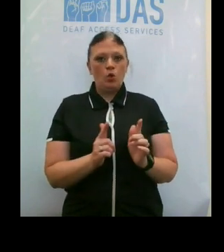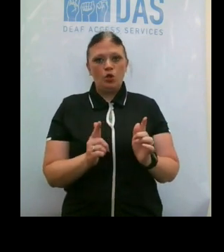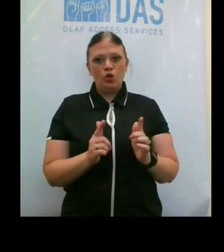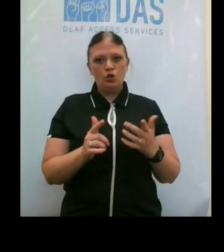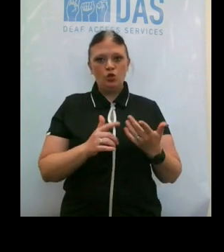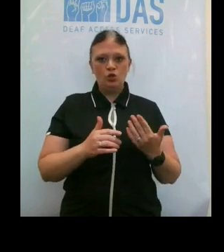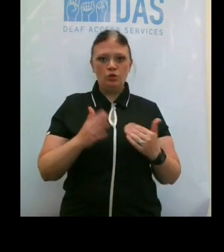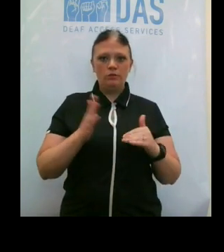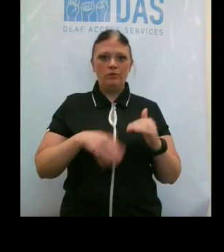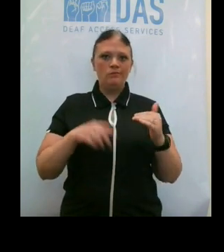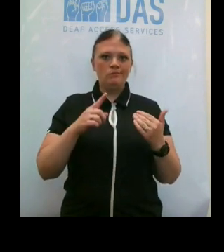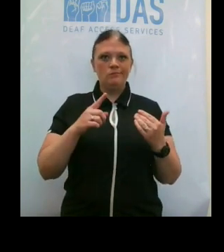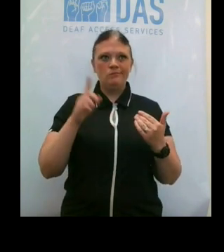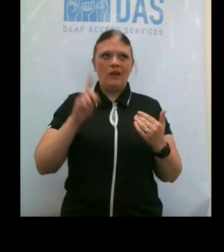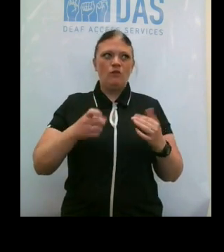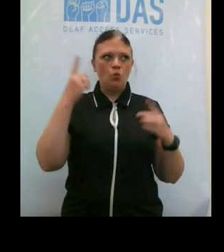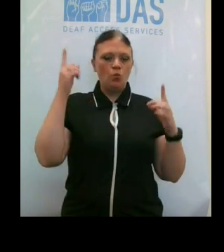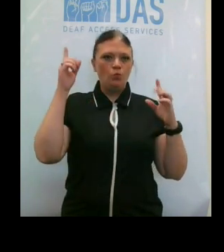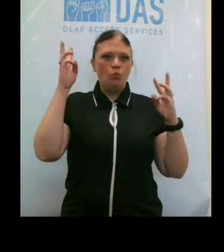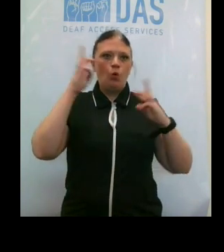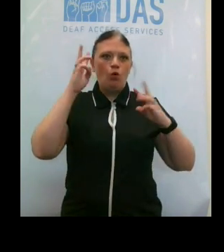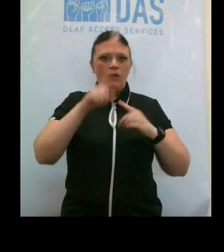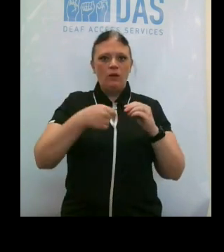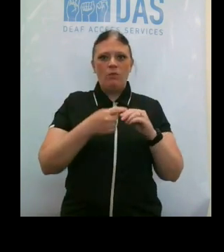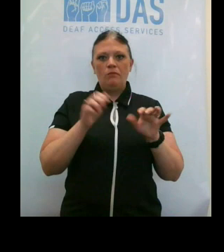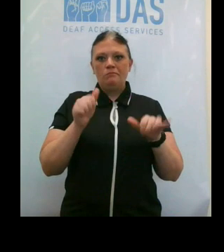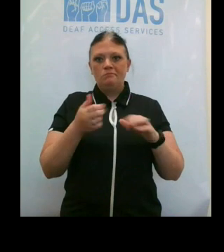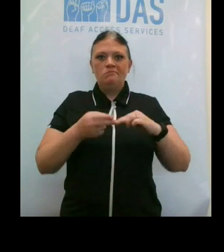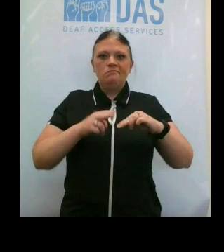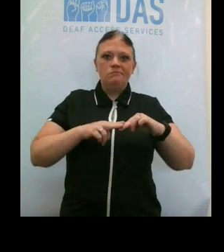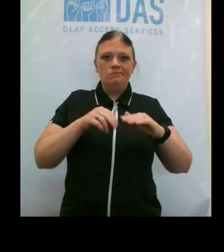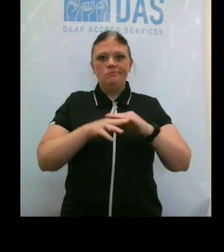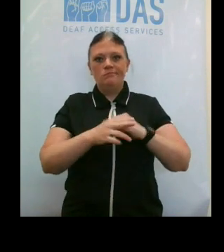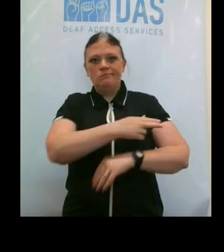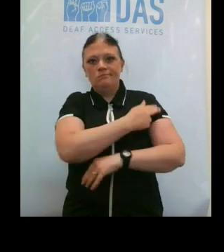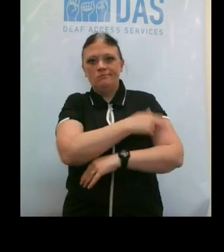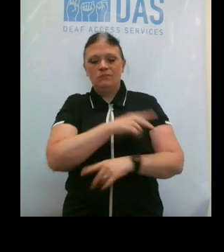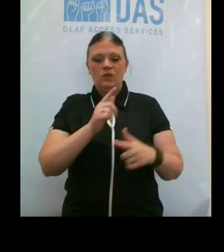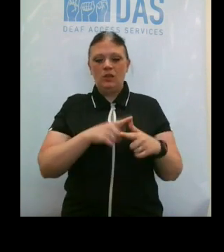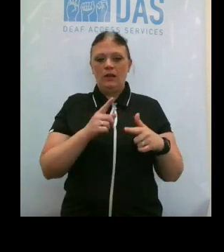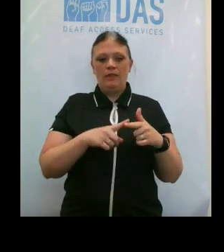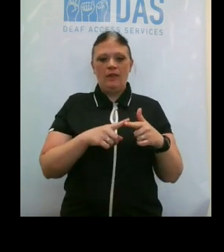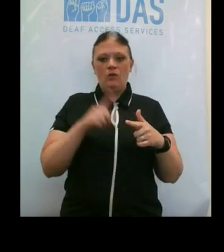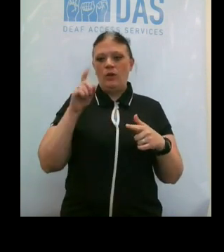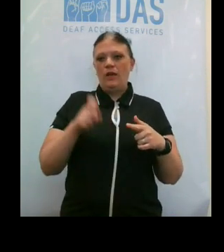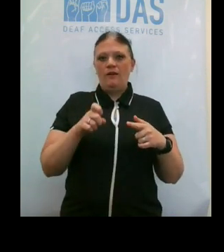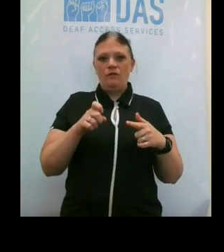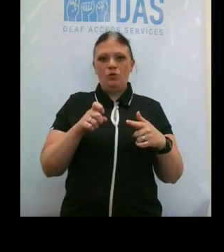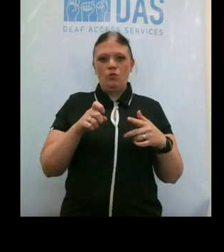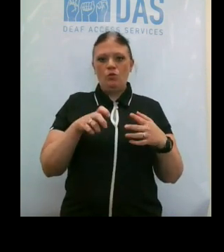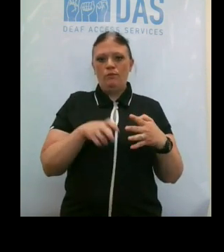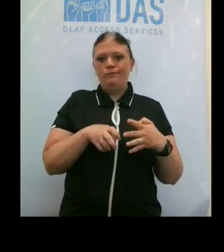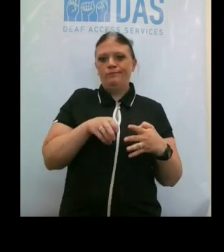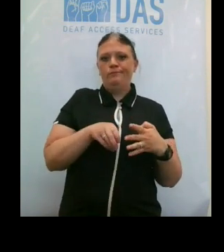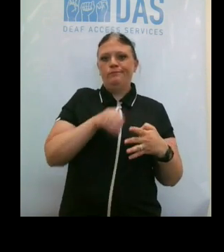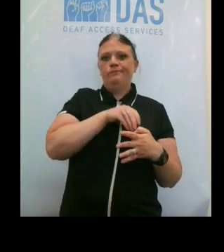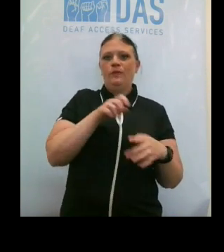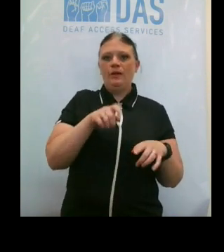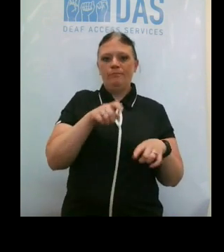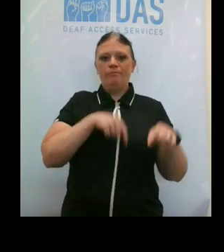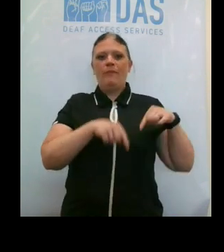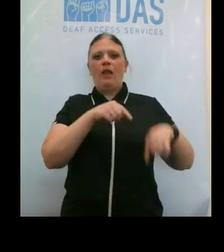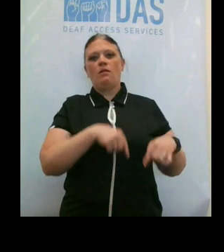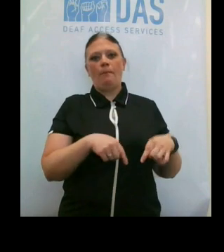would have to worry about potential increases in hospitalizations knocking us out of the metric that the state uses. And the